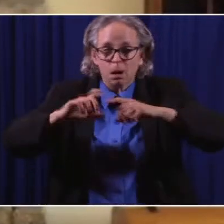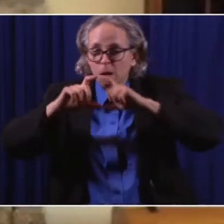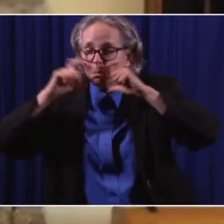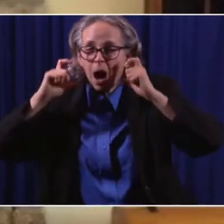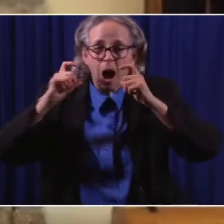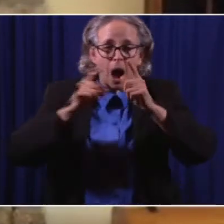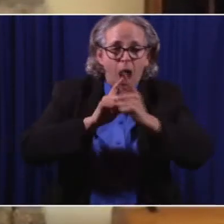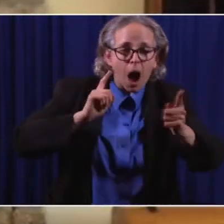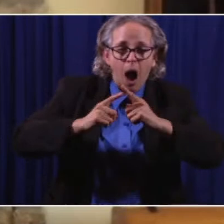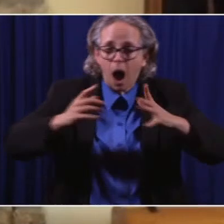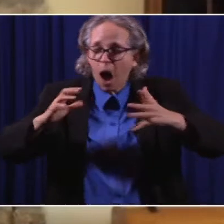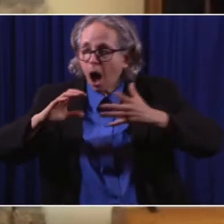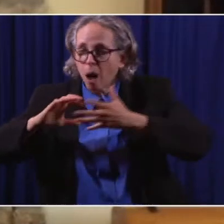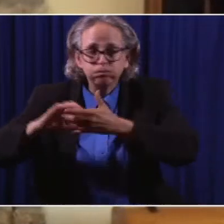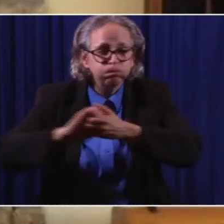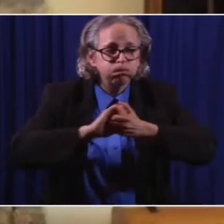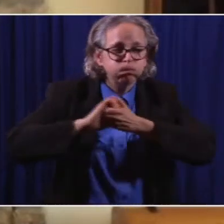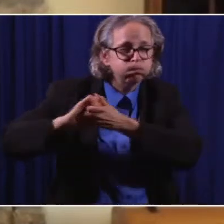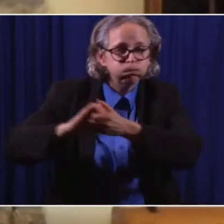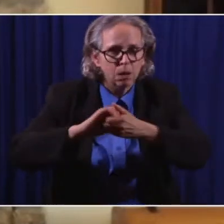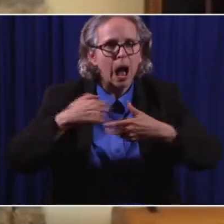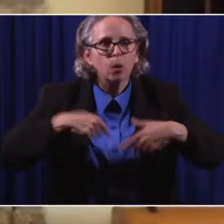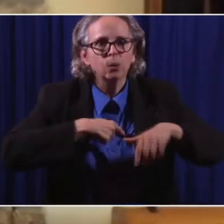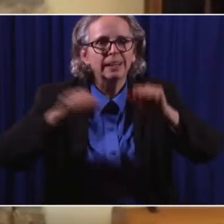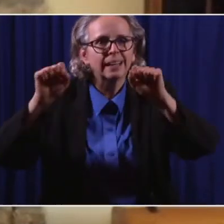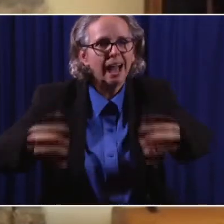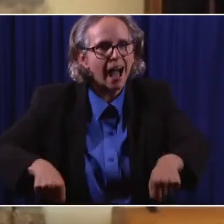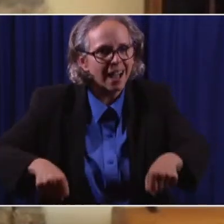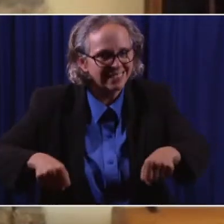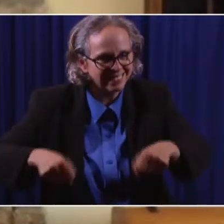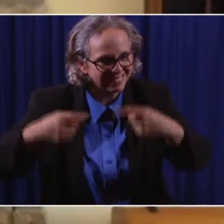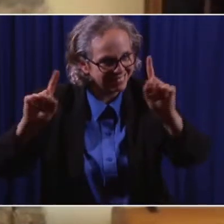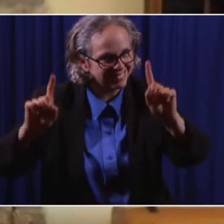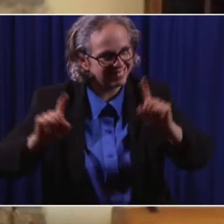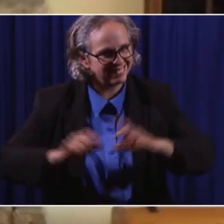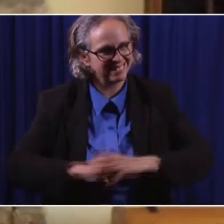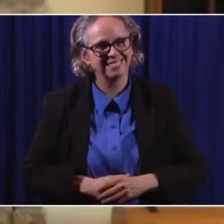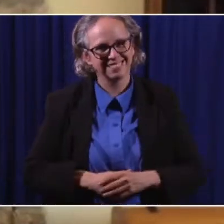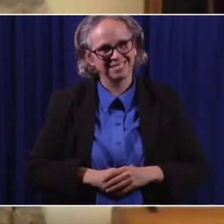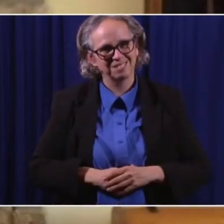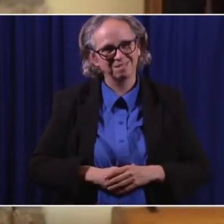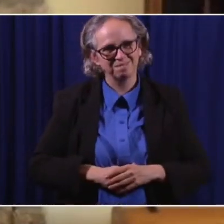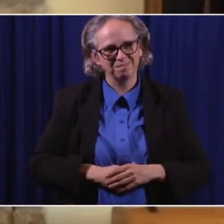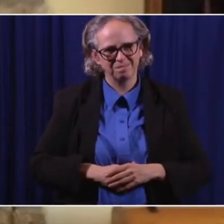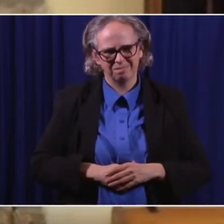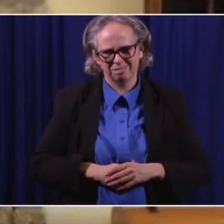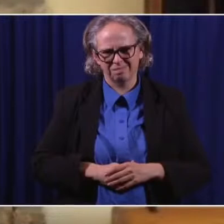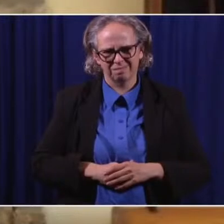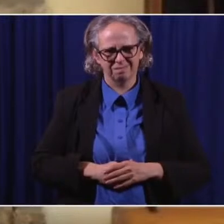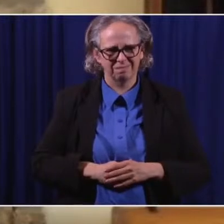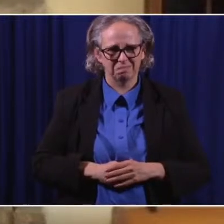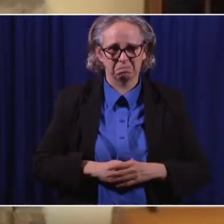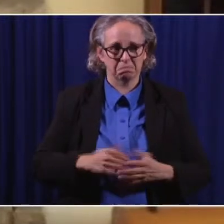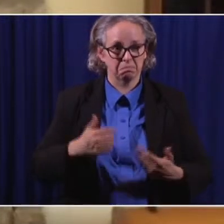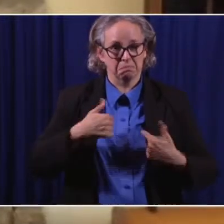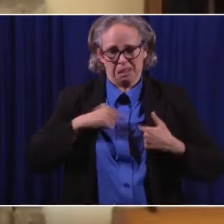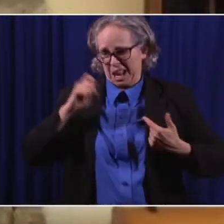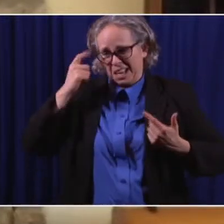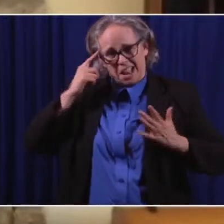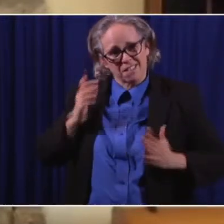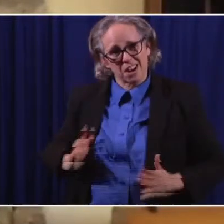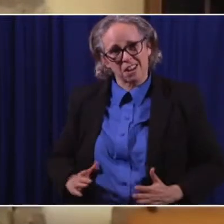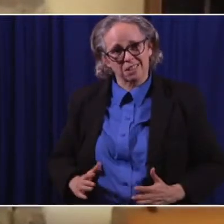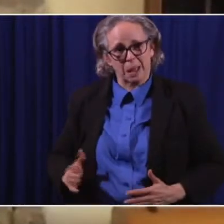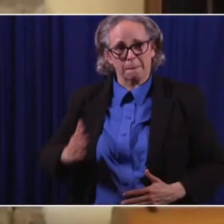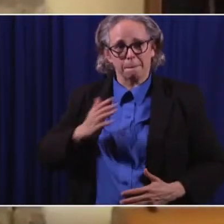And we can do it, and we need to do it. The tools that I have as governor, are not nearly as